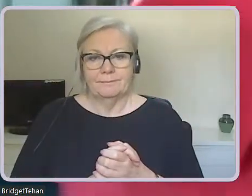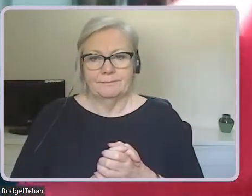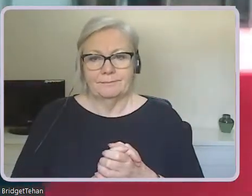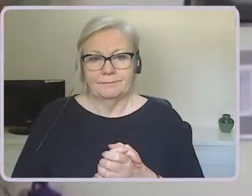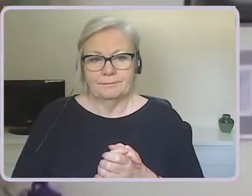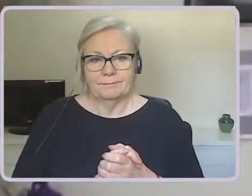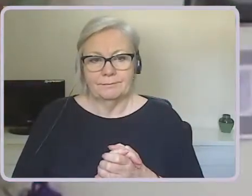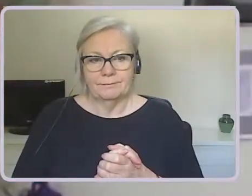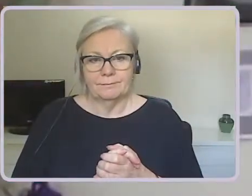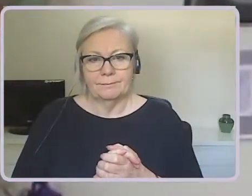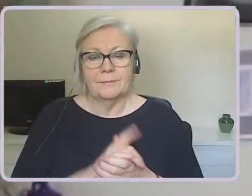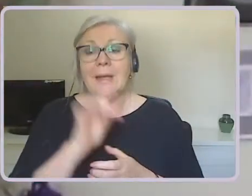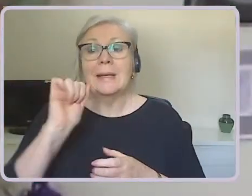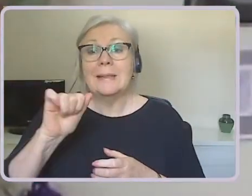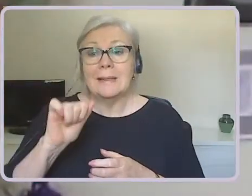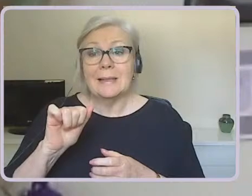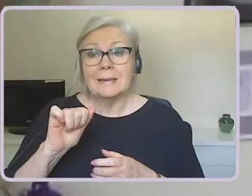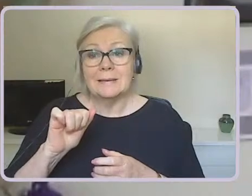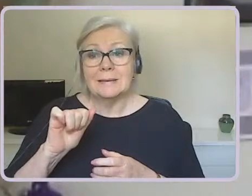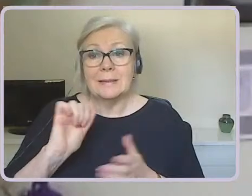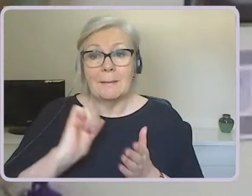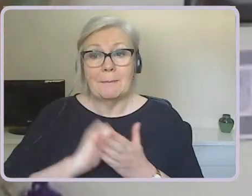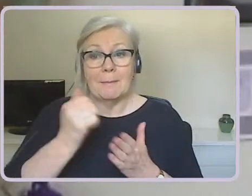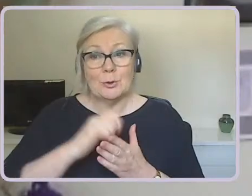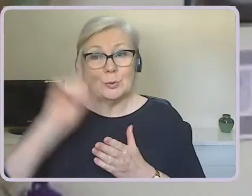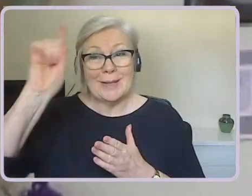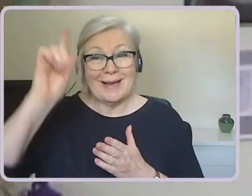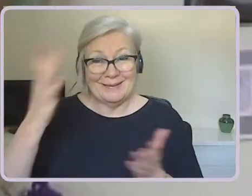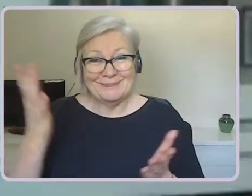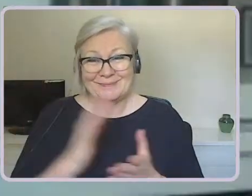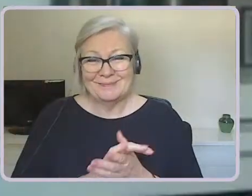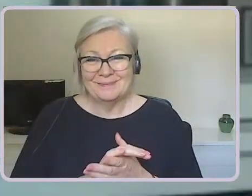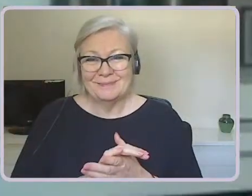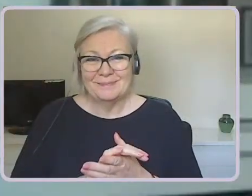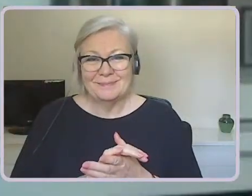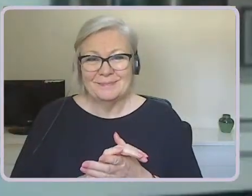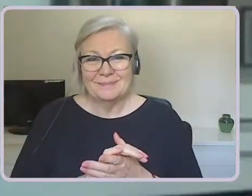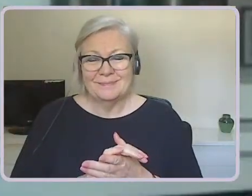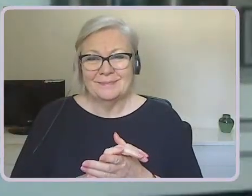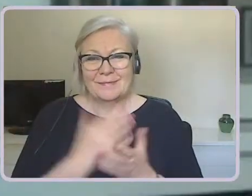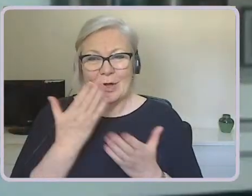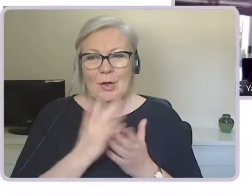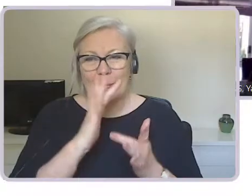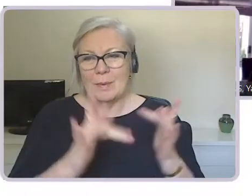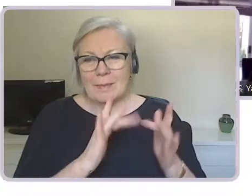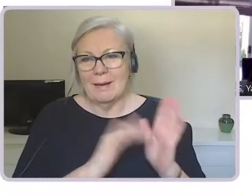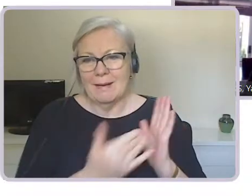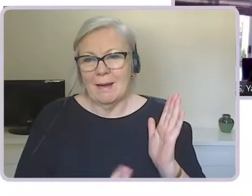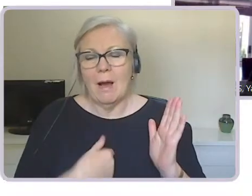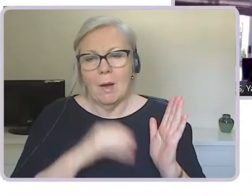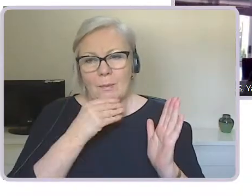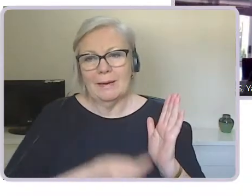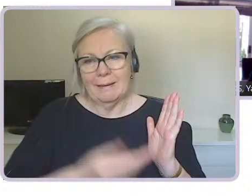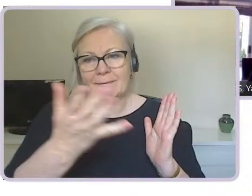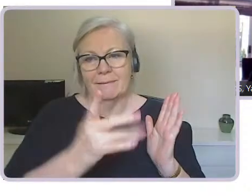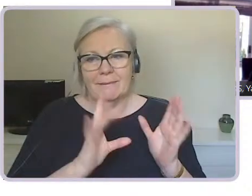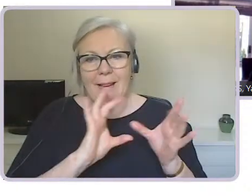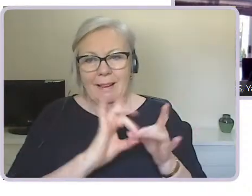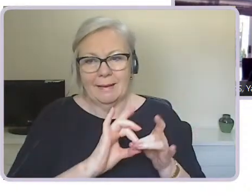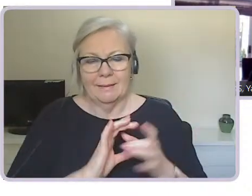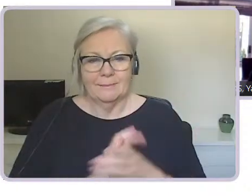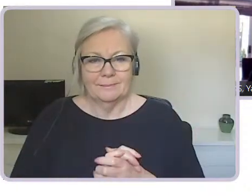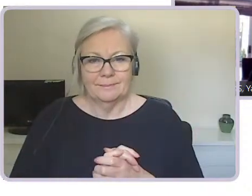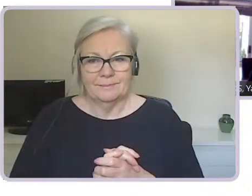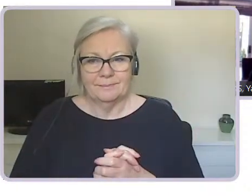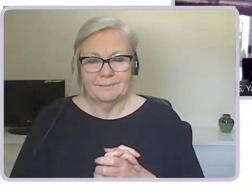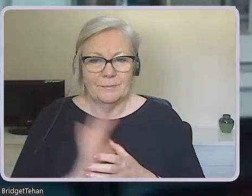everybody's information, it's actually published today, so it's it's on our website, and I'll provide the link so it's available to everyone this